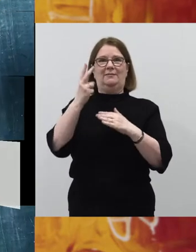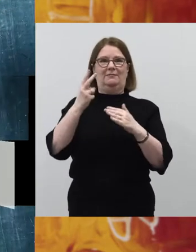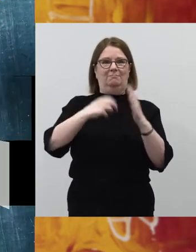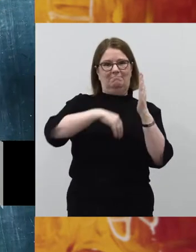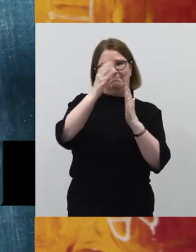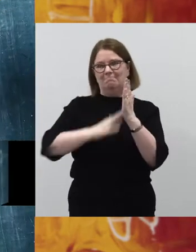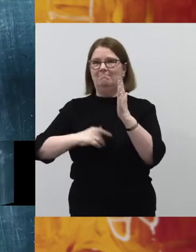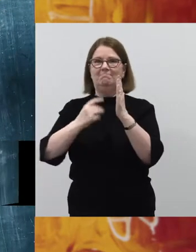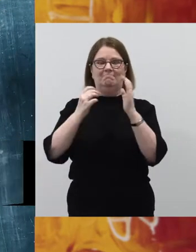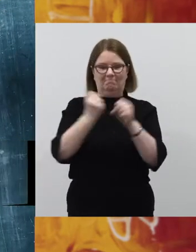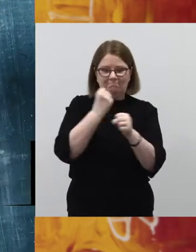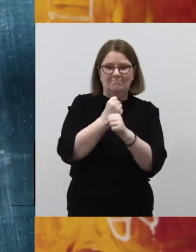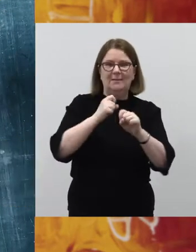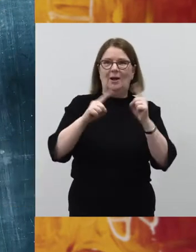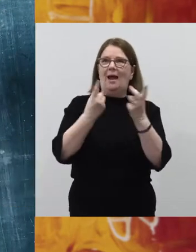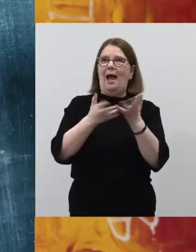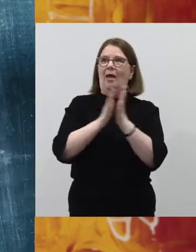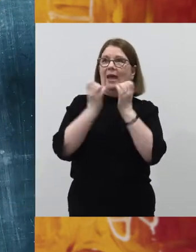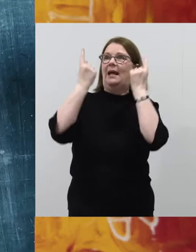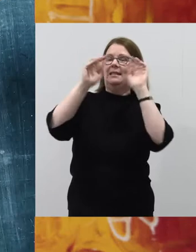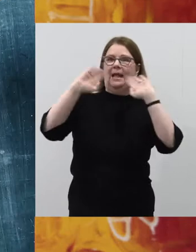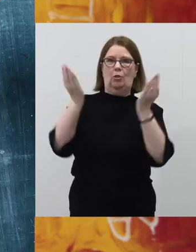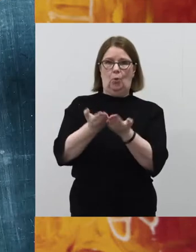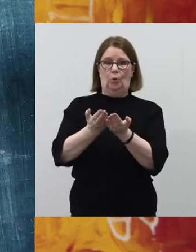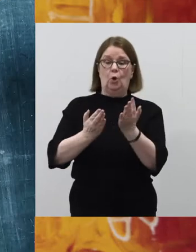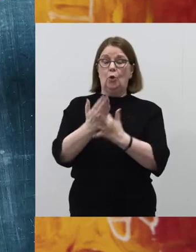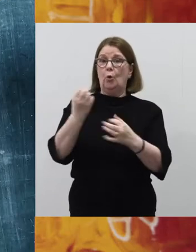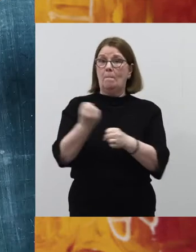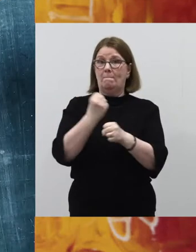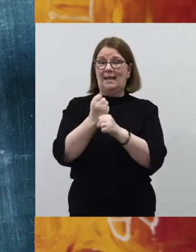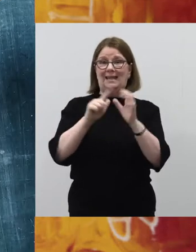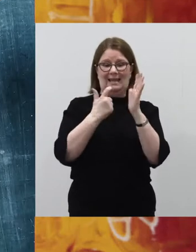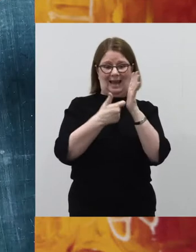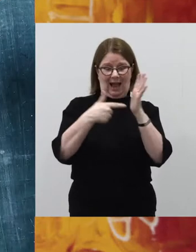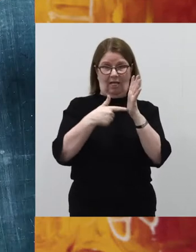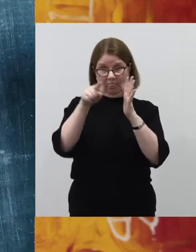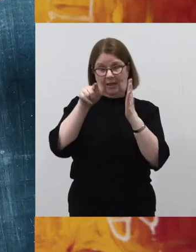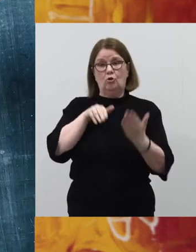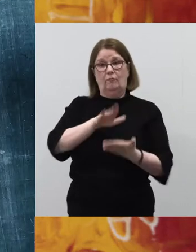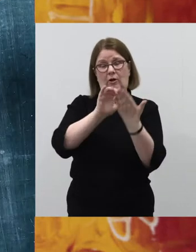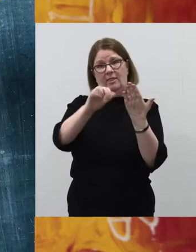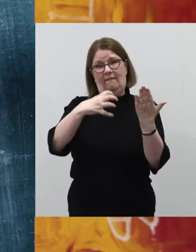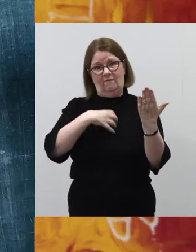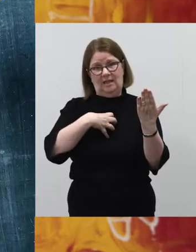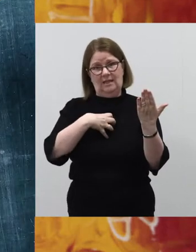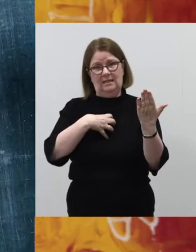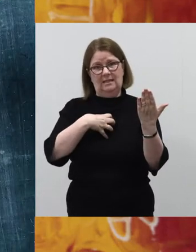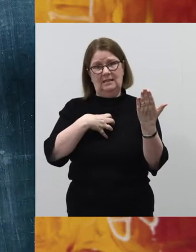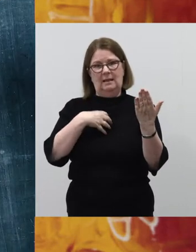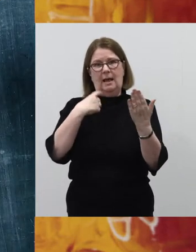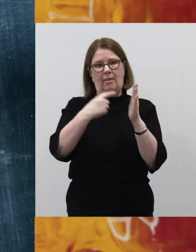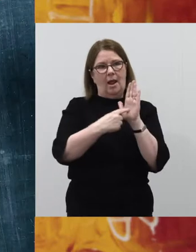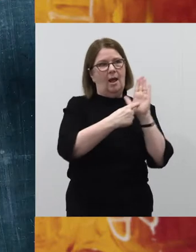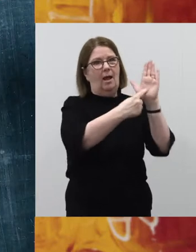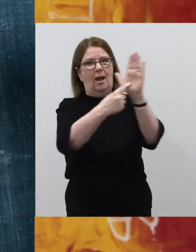people experiencing depression, anxiety in Cambridgeshire for the past 7 years. Led by an artist and a